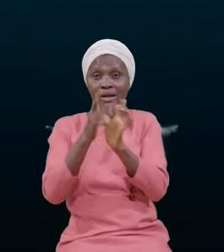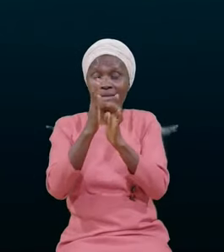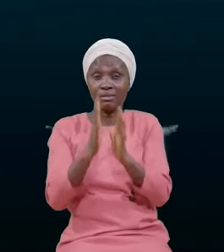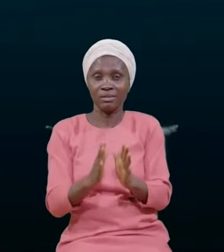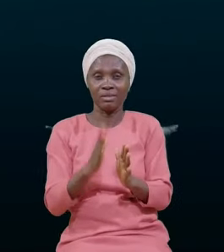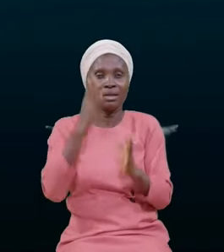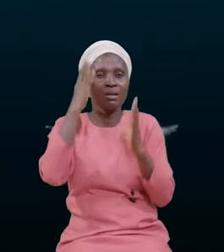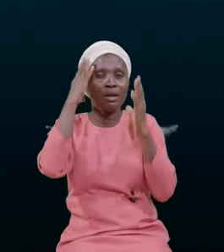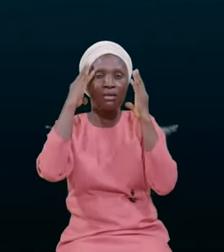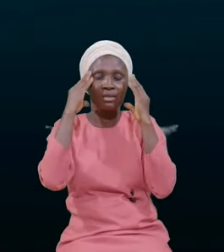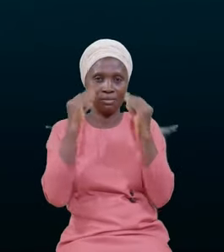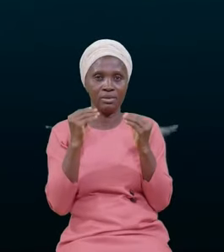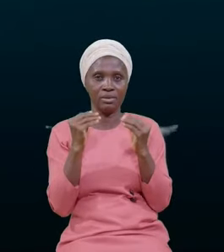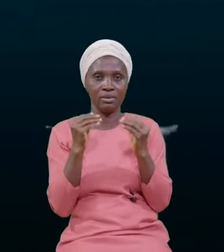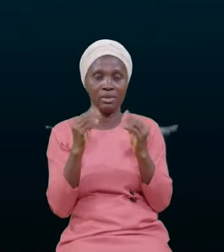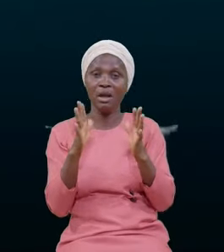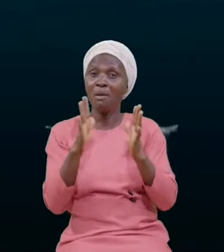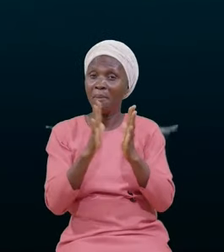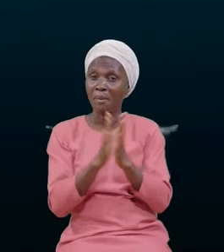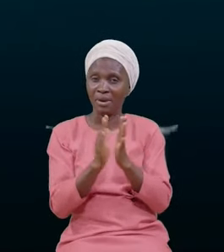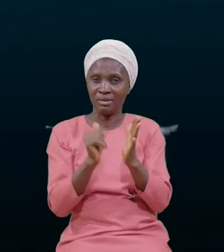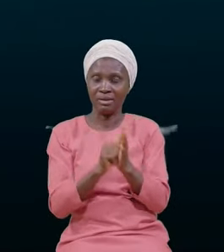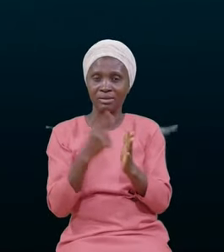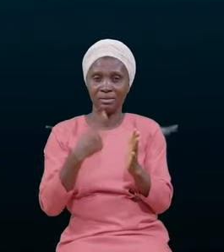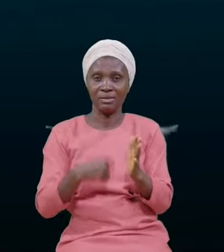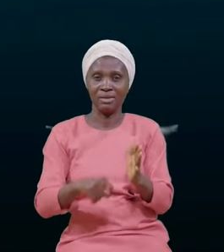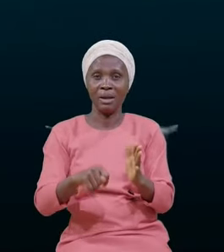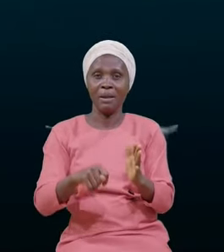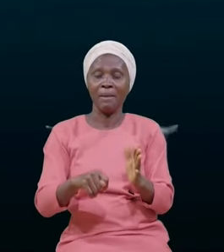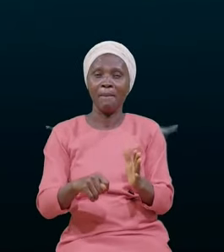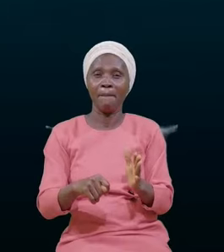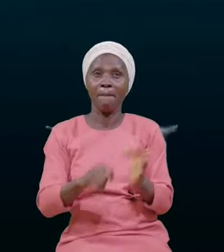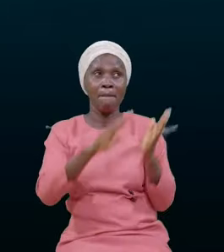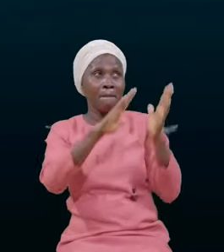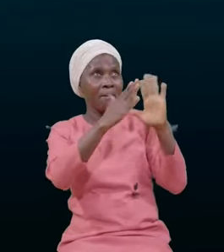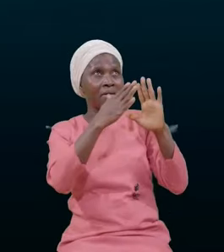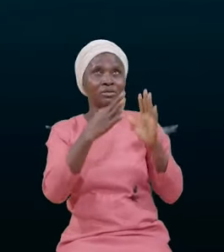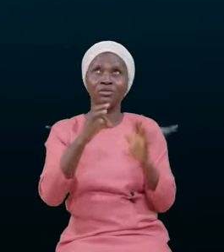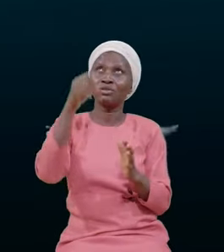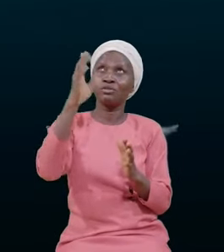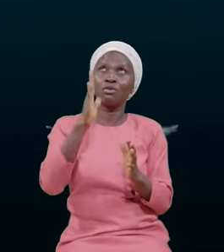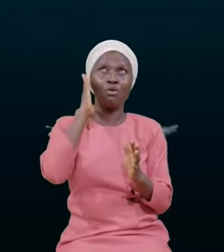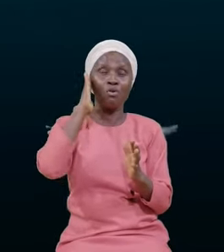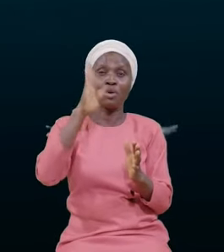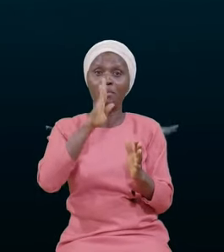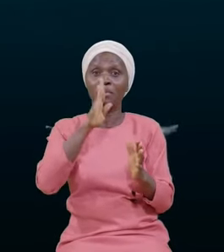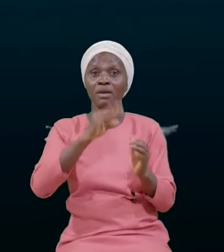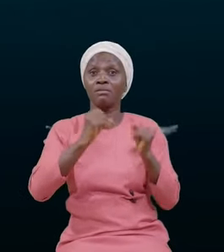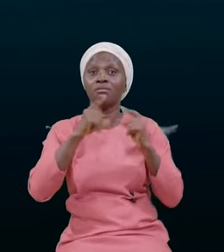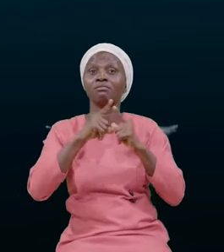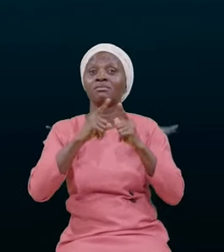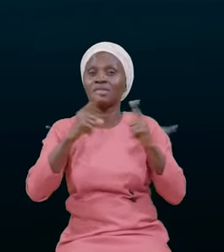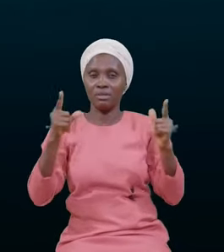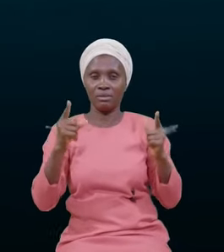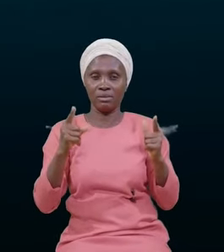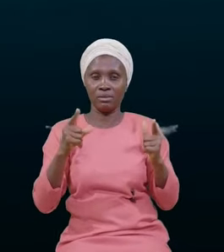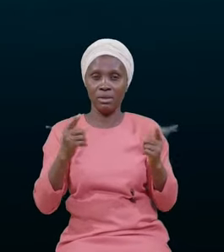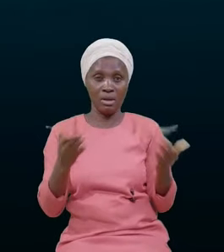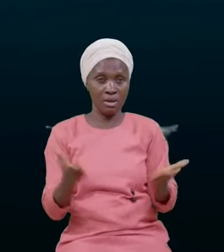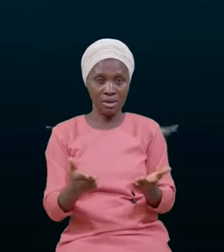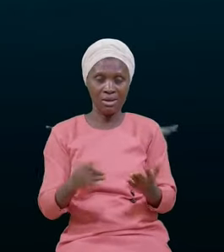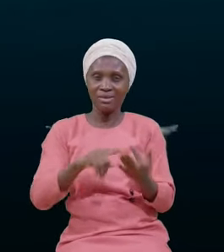presence of God will be Mighty in the program today starting from this